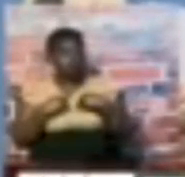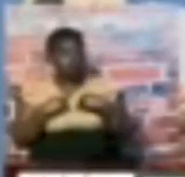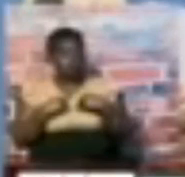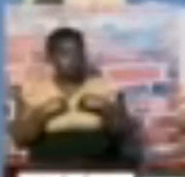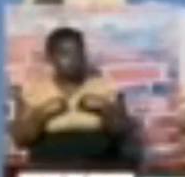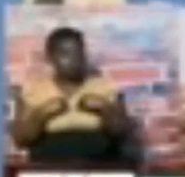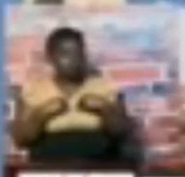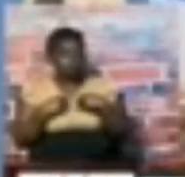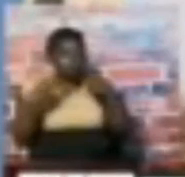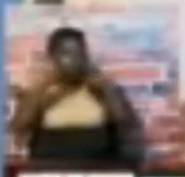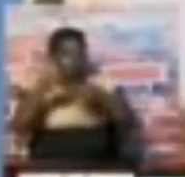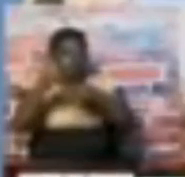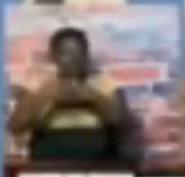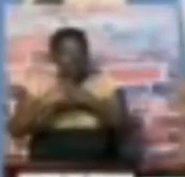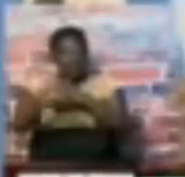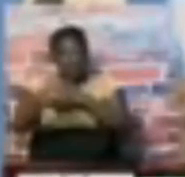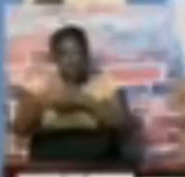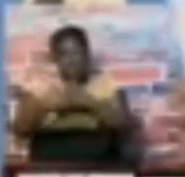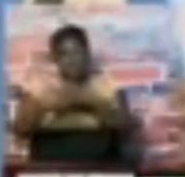But later on,